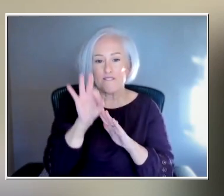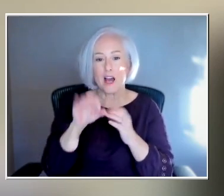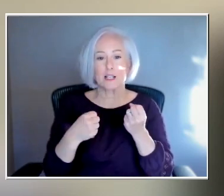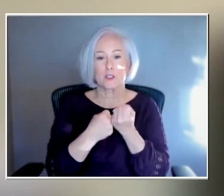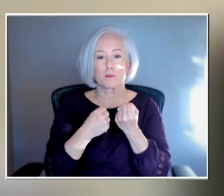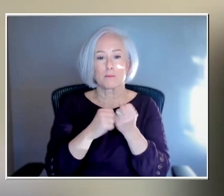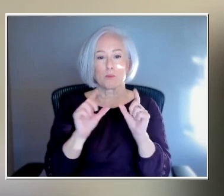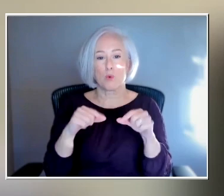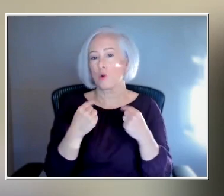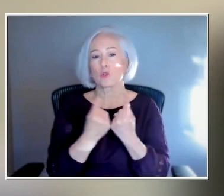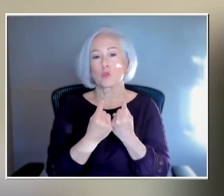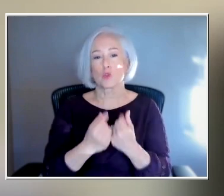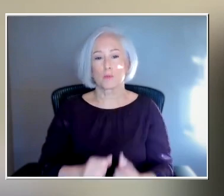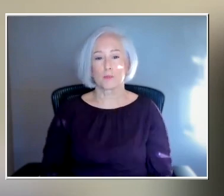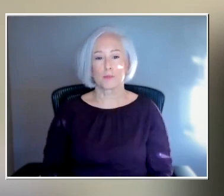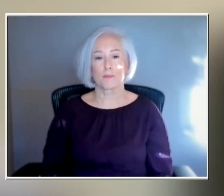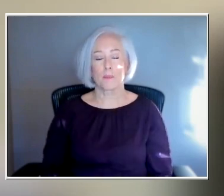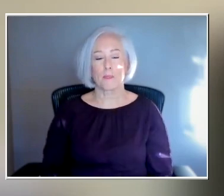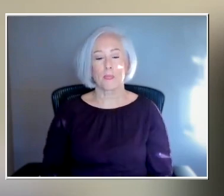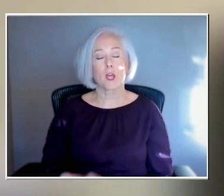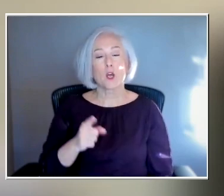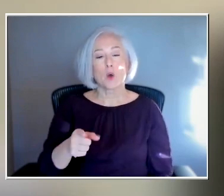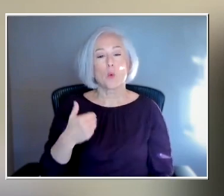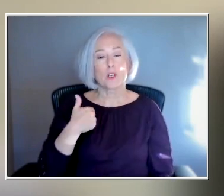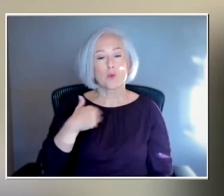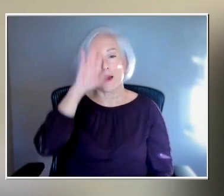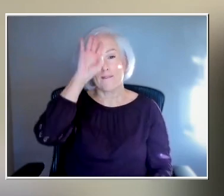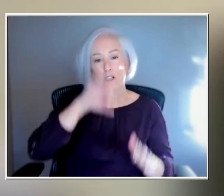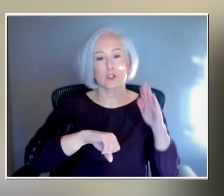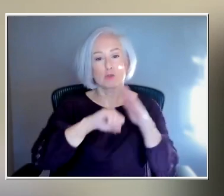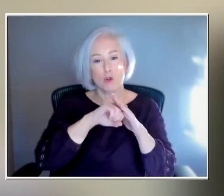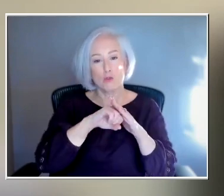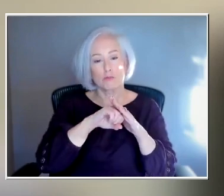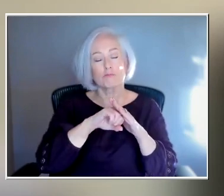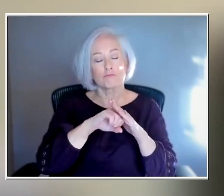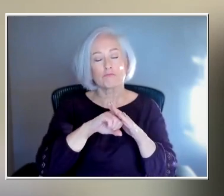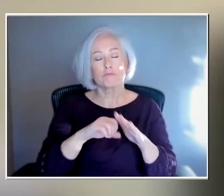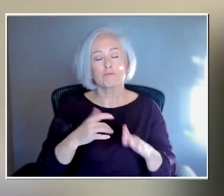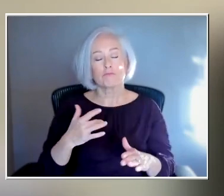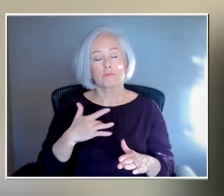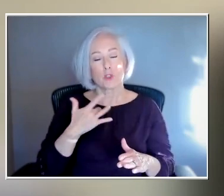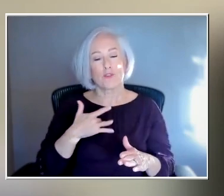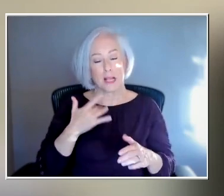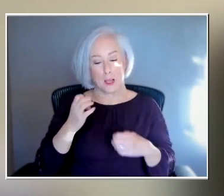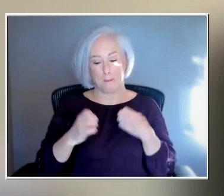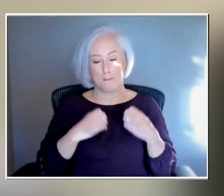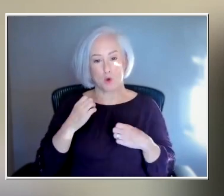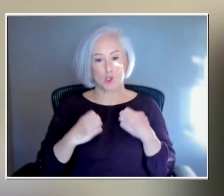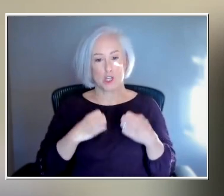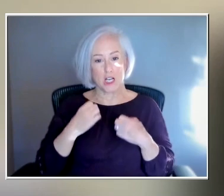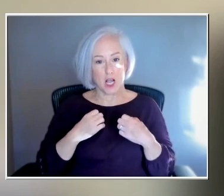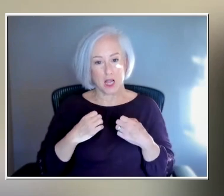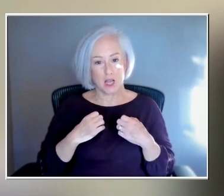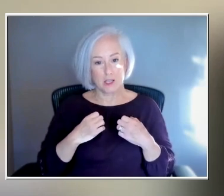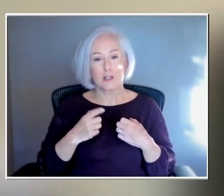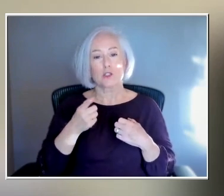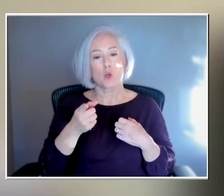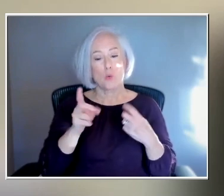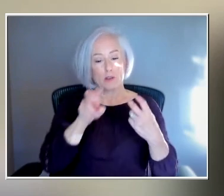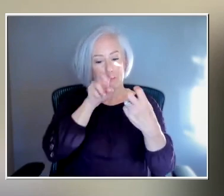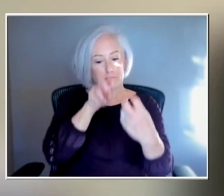Stroke makes you very emotional. So it's nice to be able to talk to someone who can truly say, I